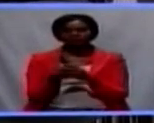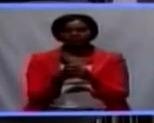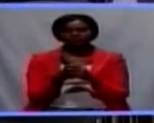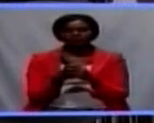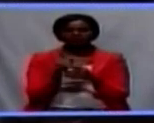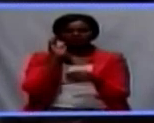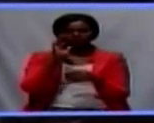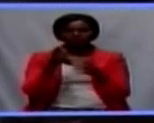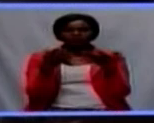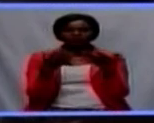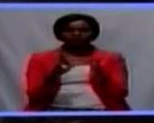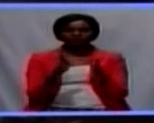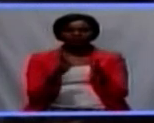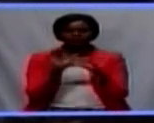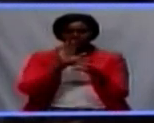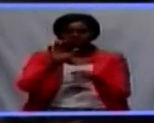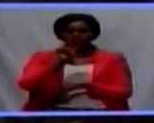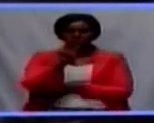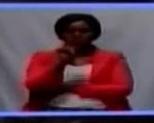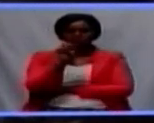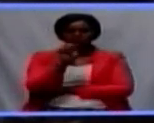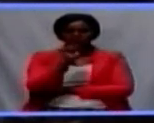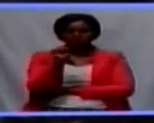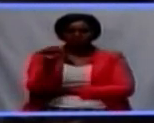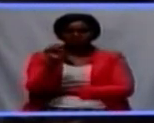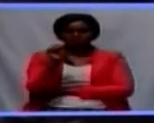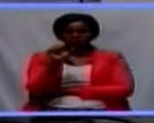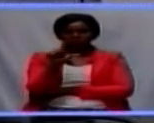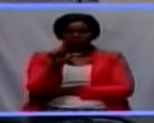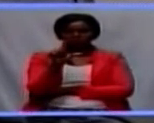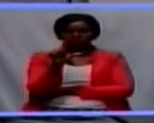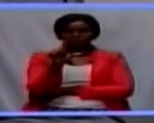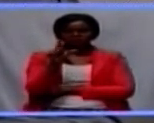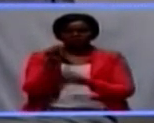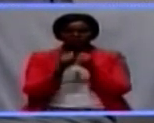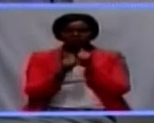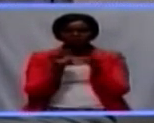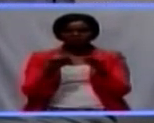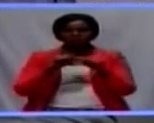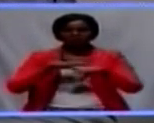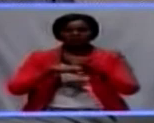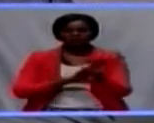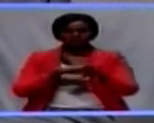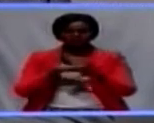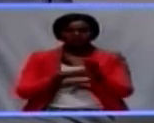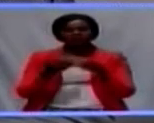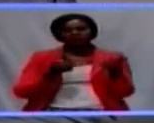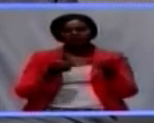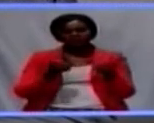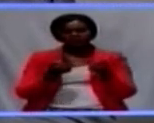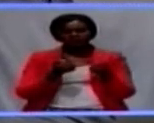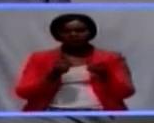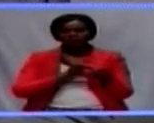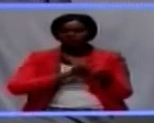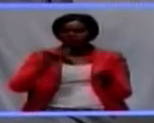you lose the vessel, okay, which could be a truck, it can be a van, it can be a plane,